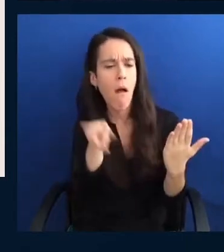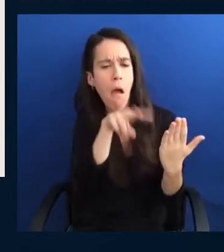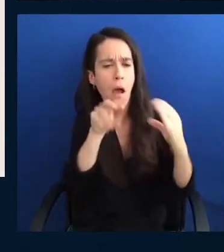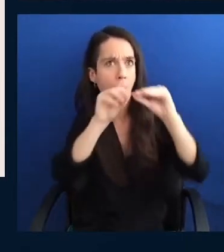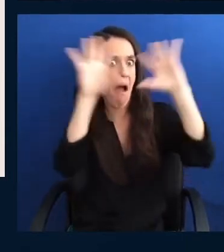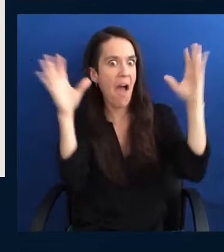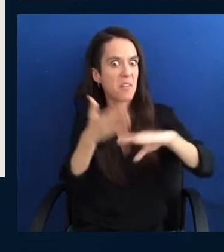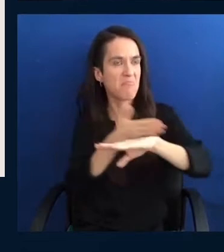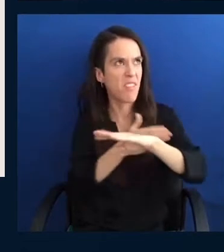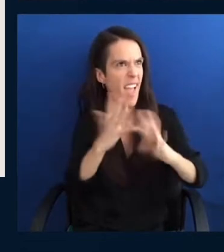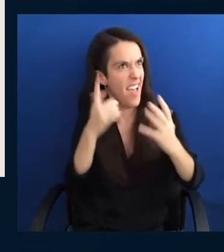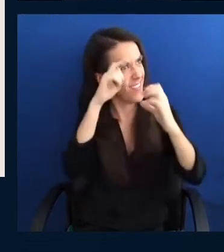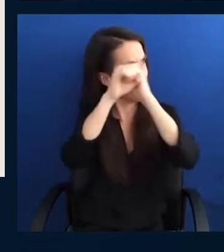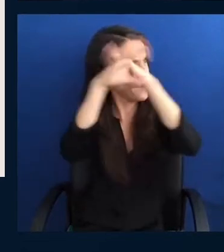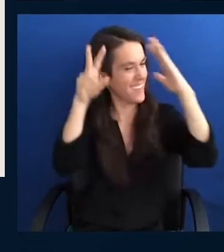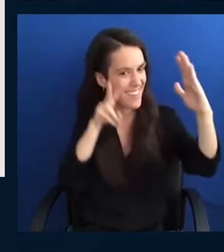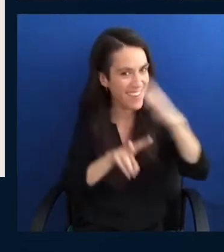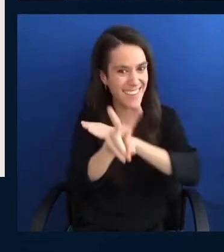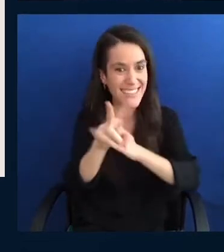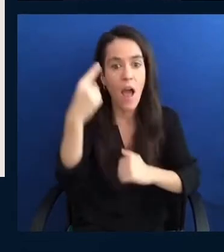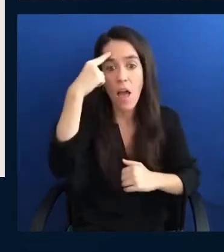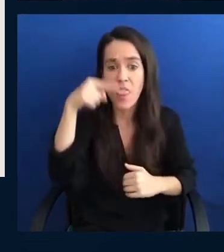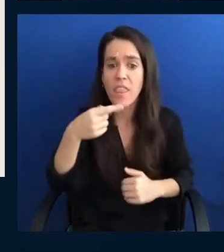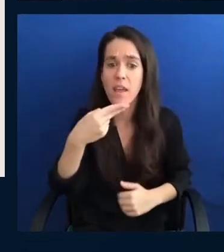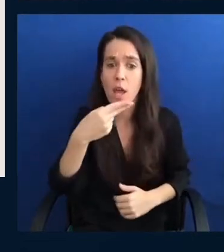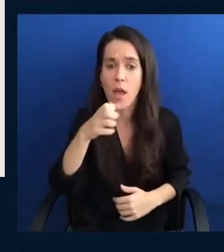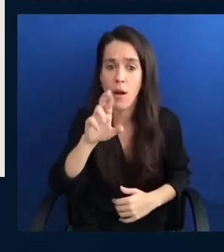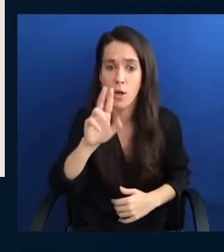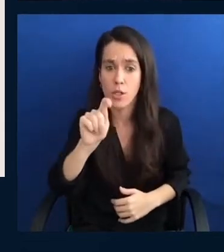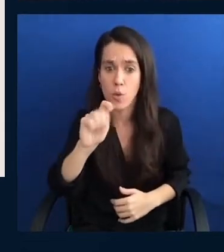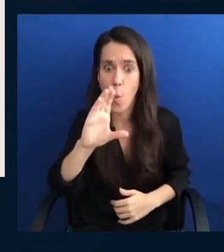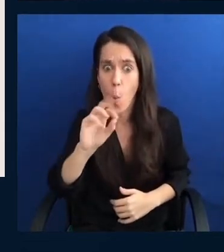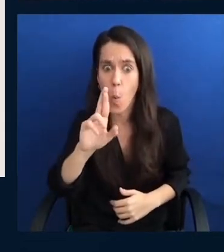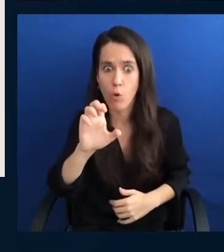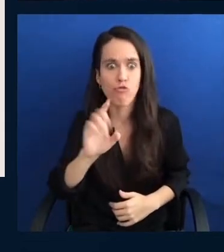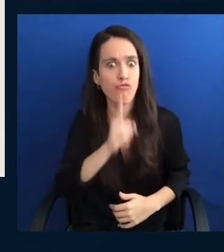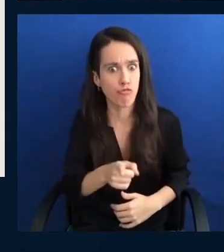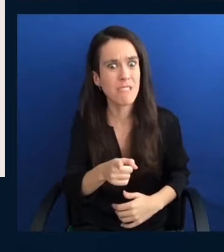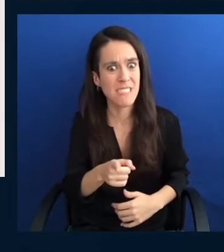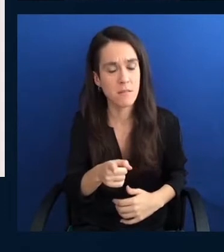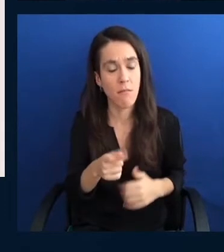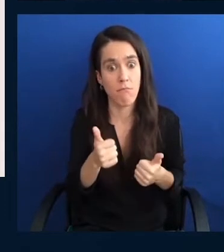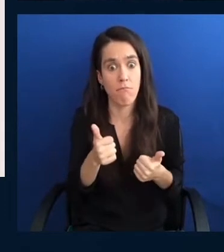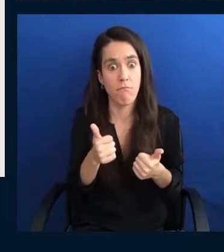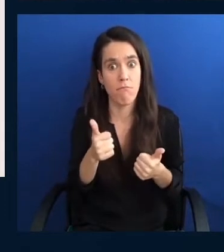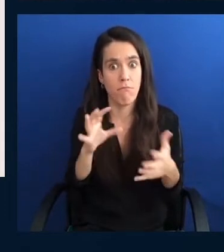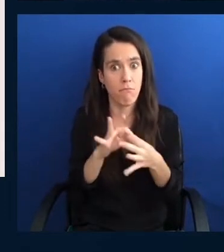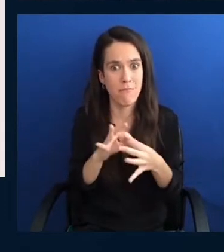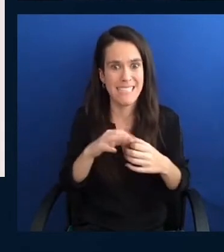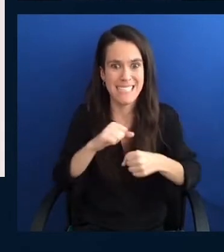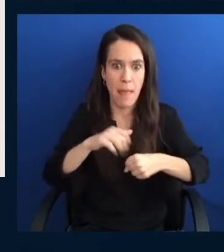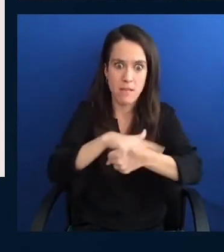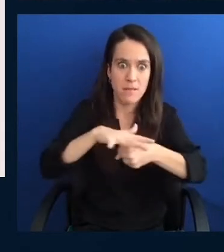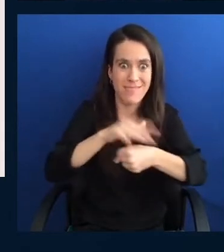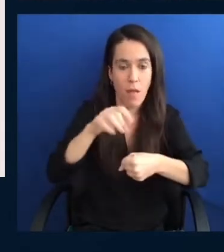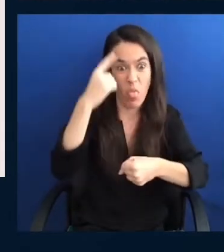experience. I think Hardcore is a really valid headless competitor in the headless space, and I'm pretty excited